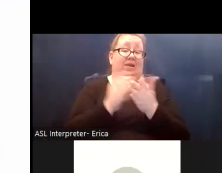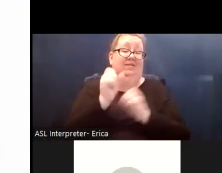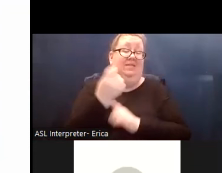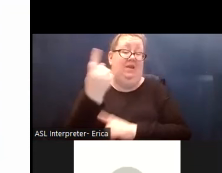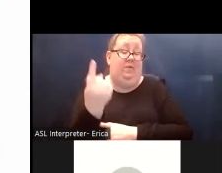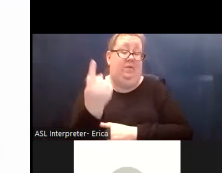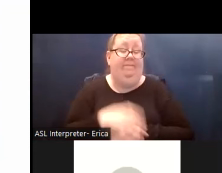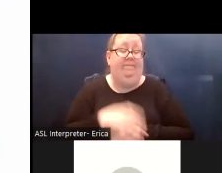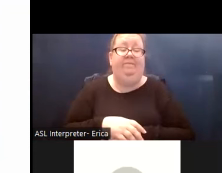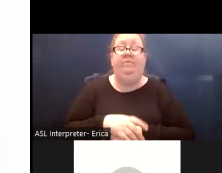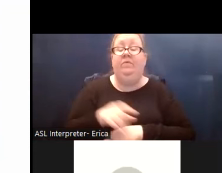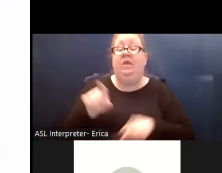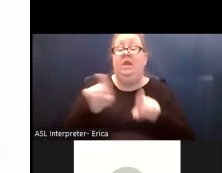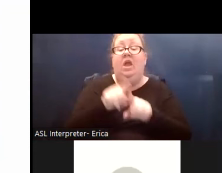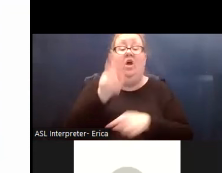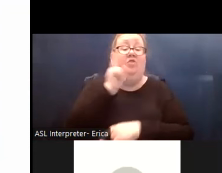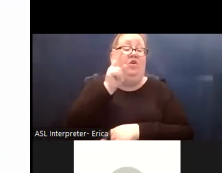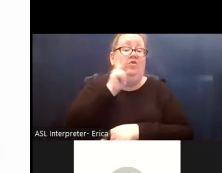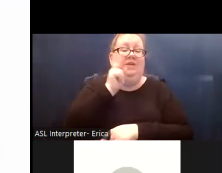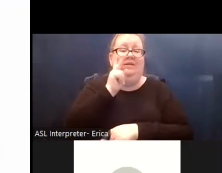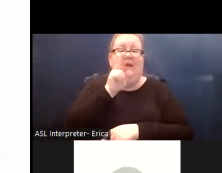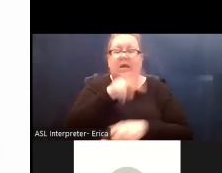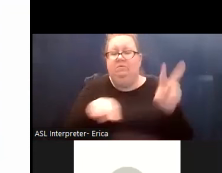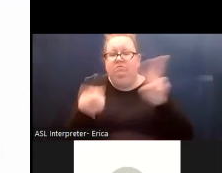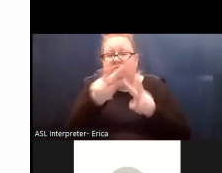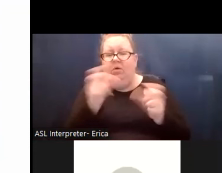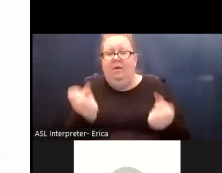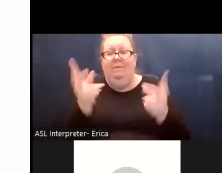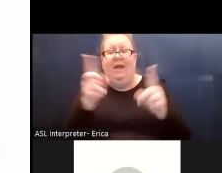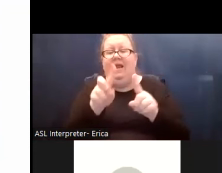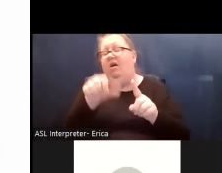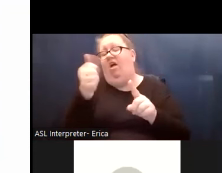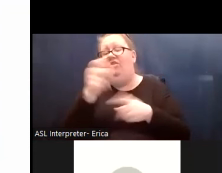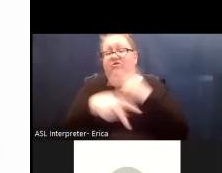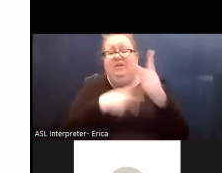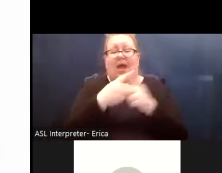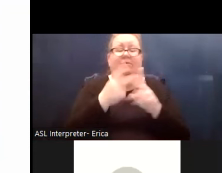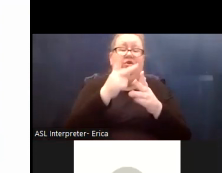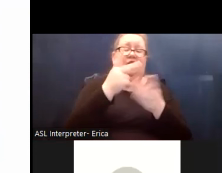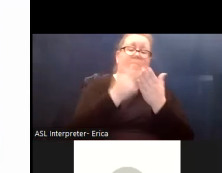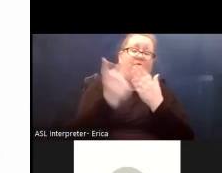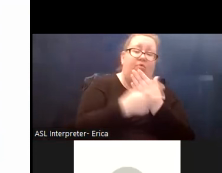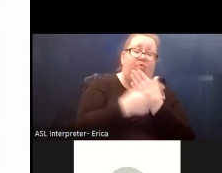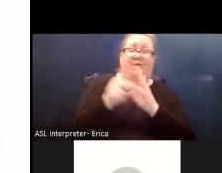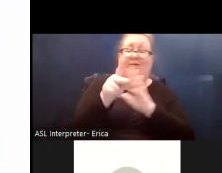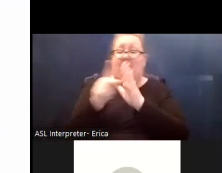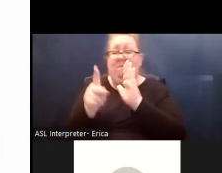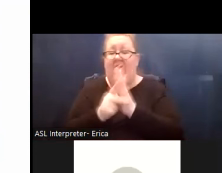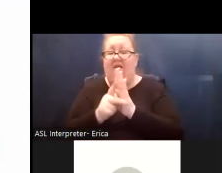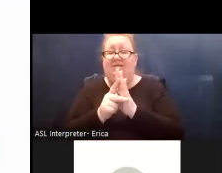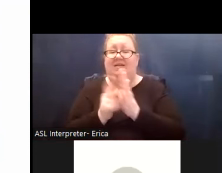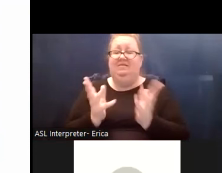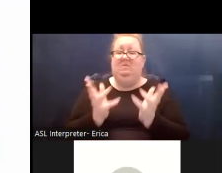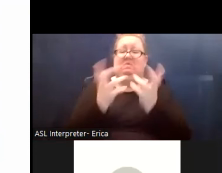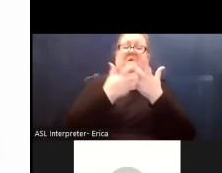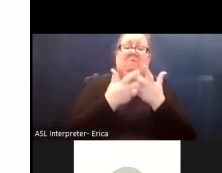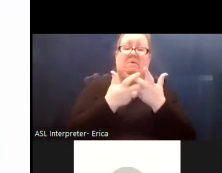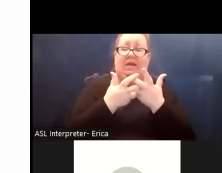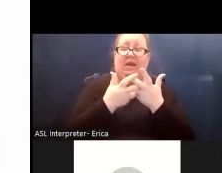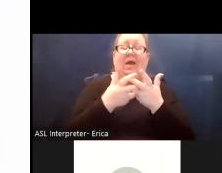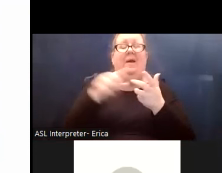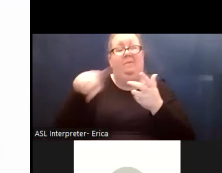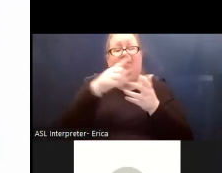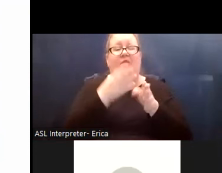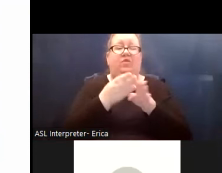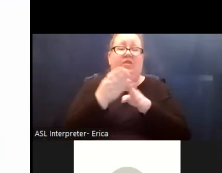we've also looked at a range of other different types of programs and policies that would also complement, but those are kind of like the main ideas that we